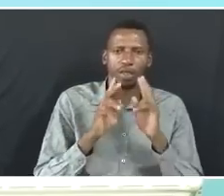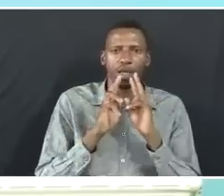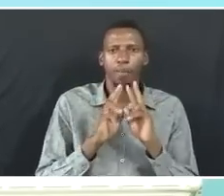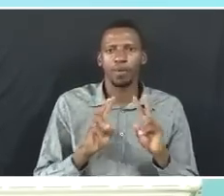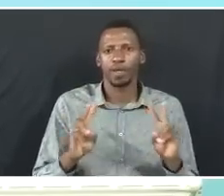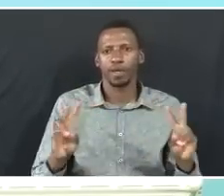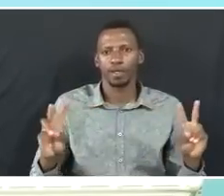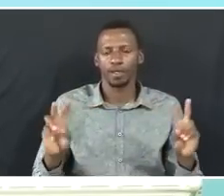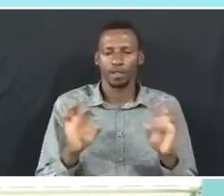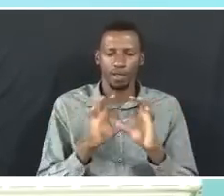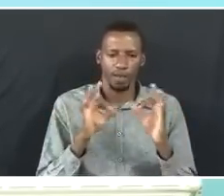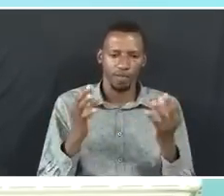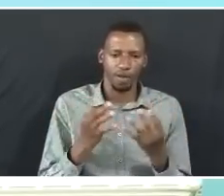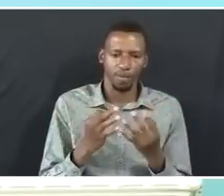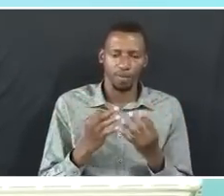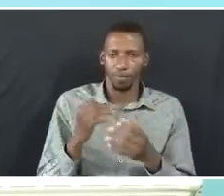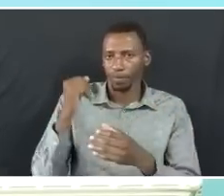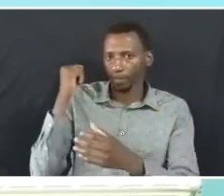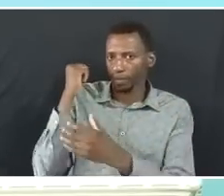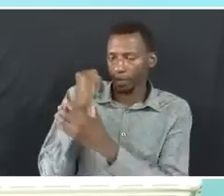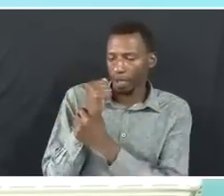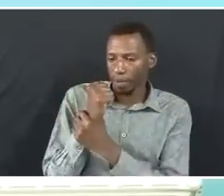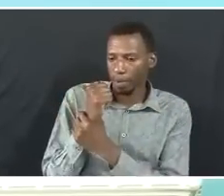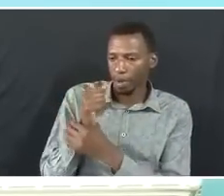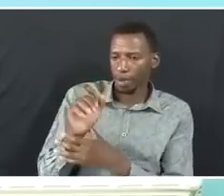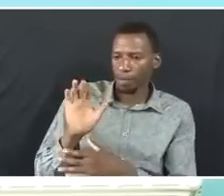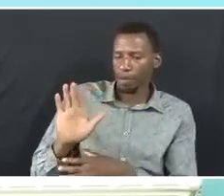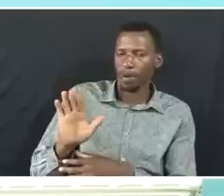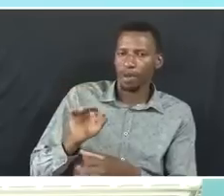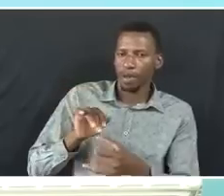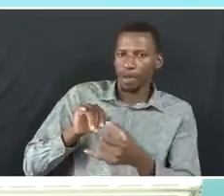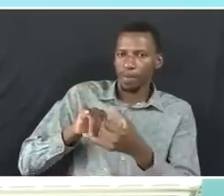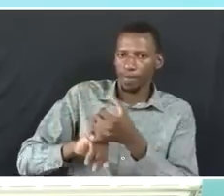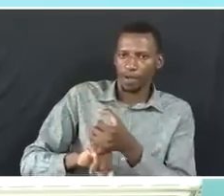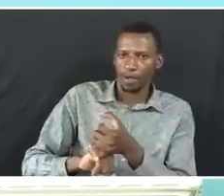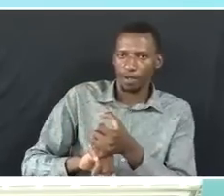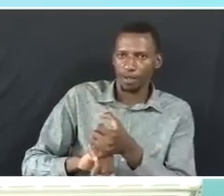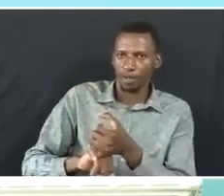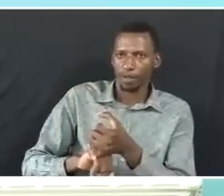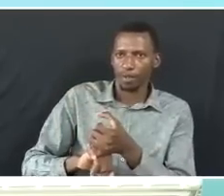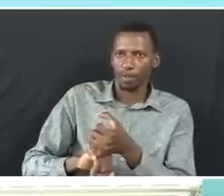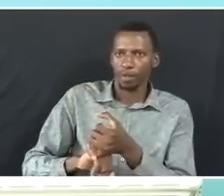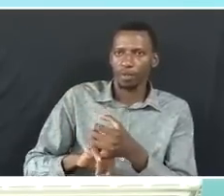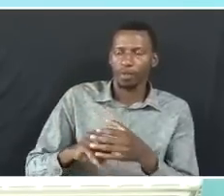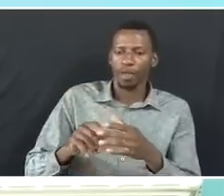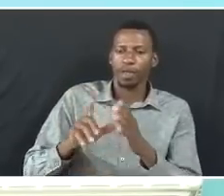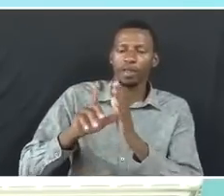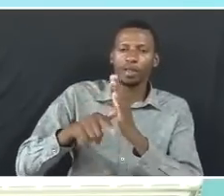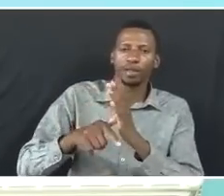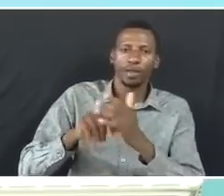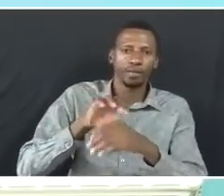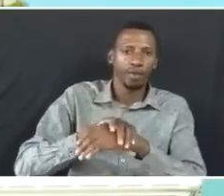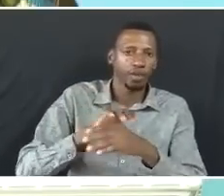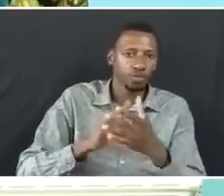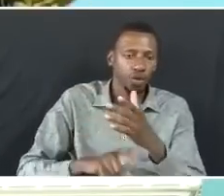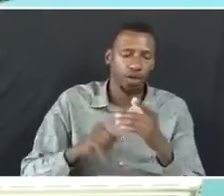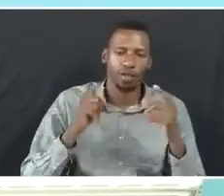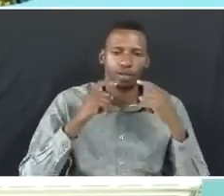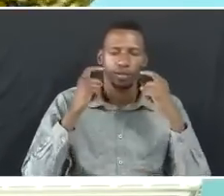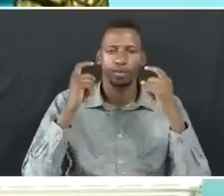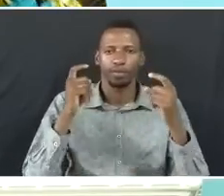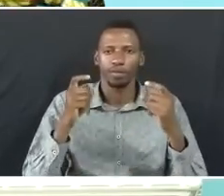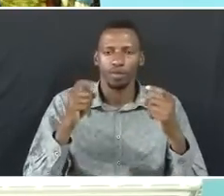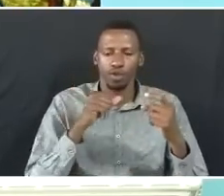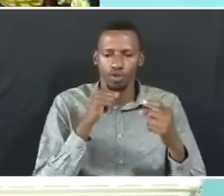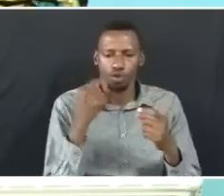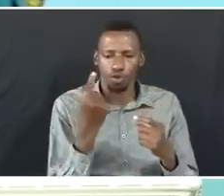relations. Abraham's marriage with Hagar resulted in evil. The next statement is painful. Not only to his